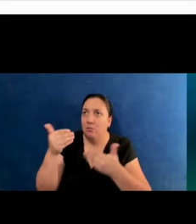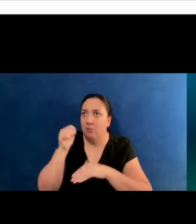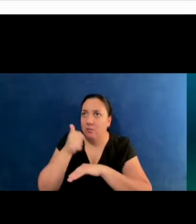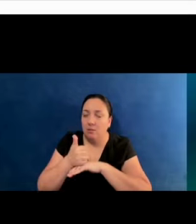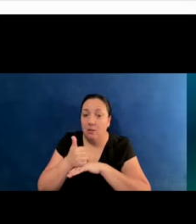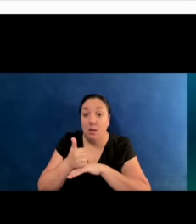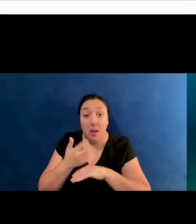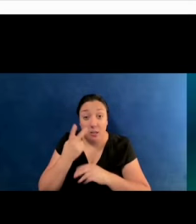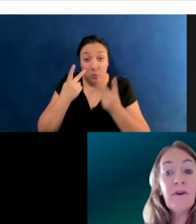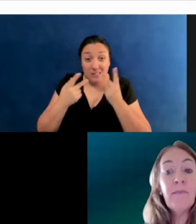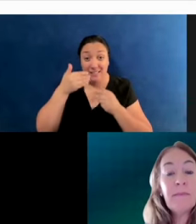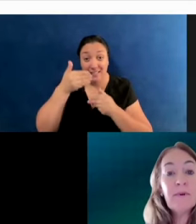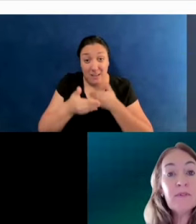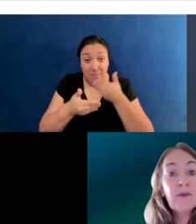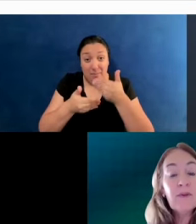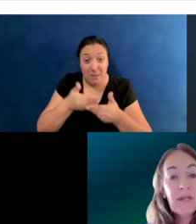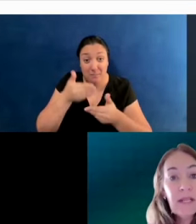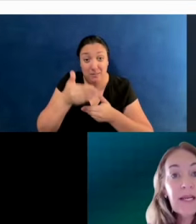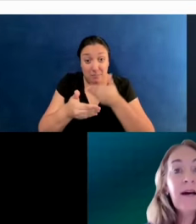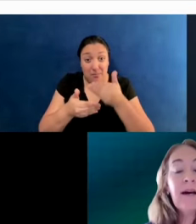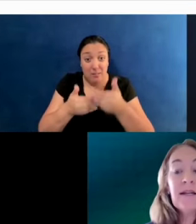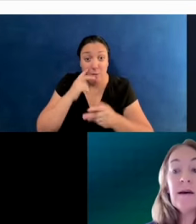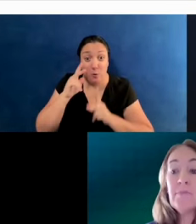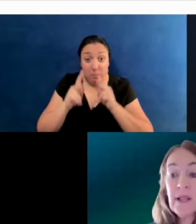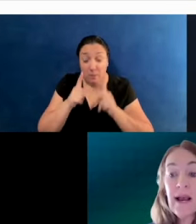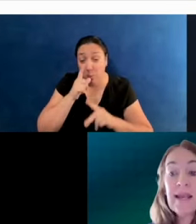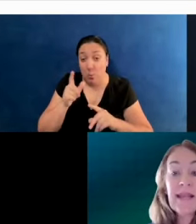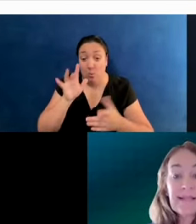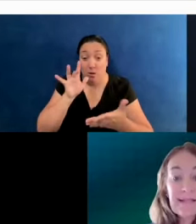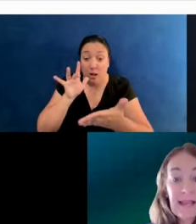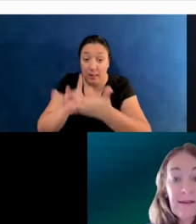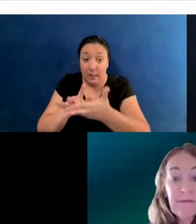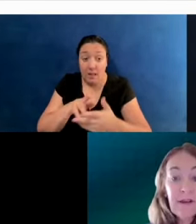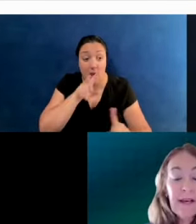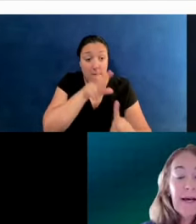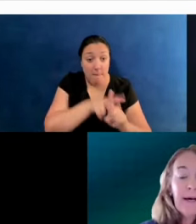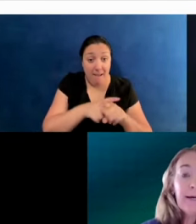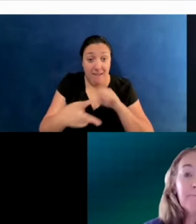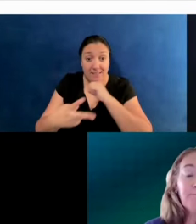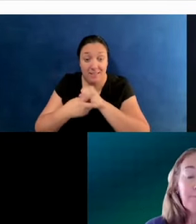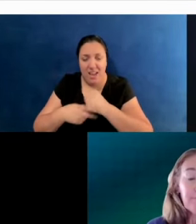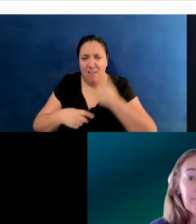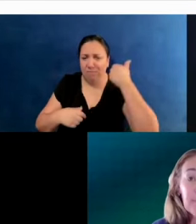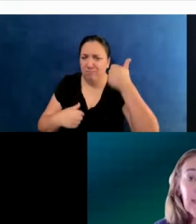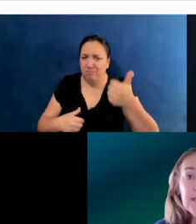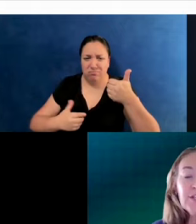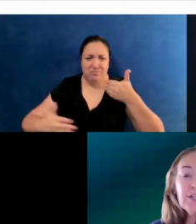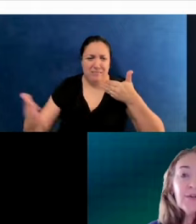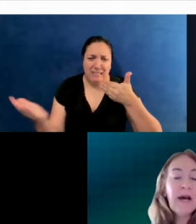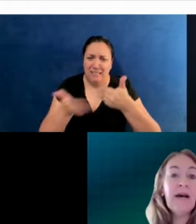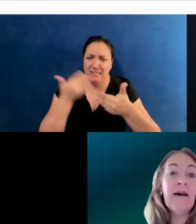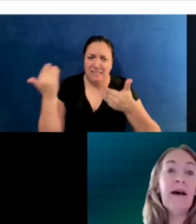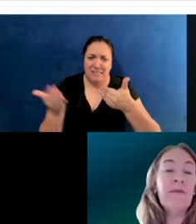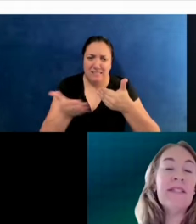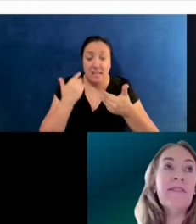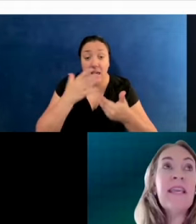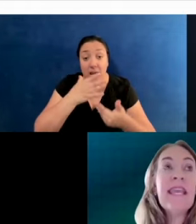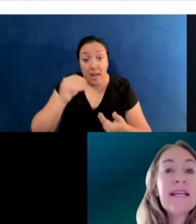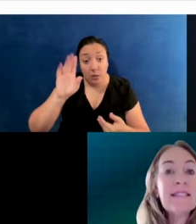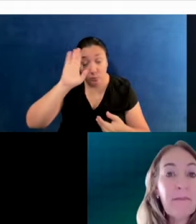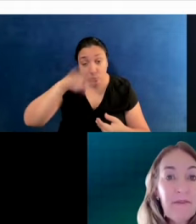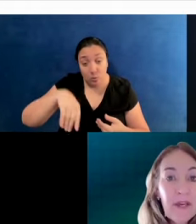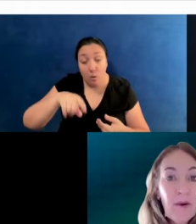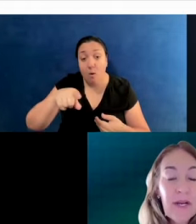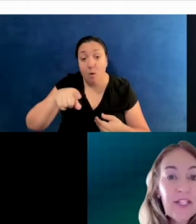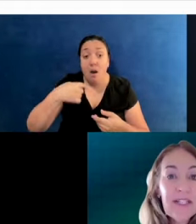see the step-by-step process for people to click on, apply, and save. And, I